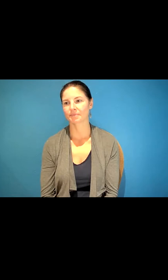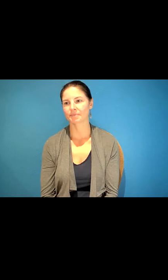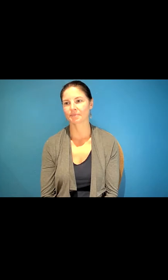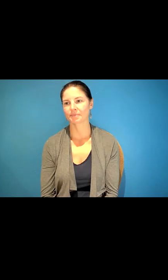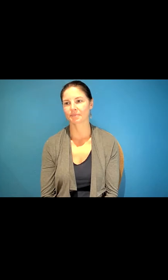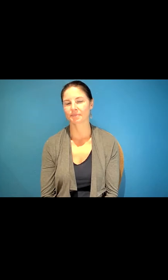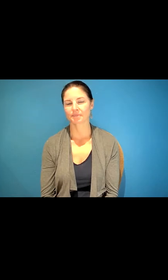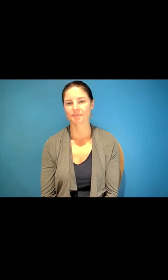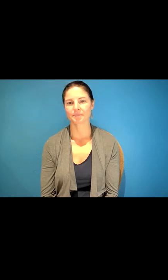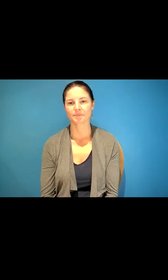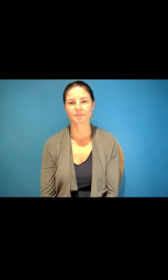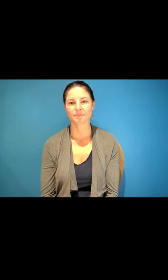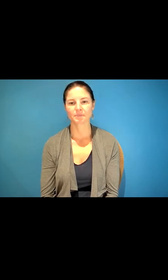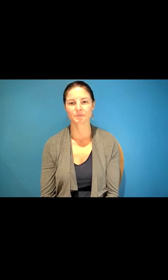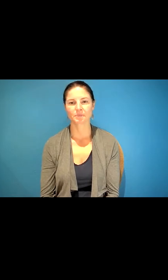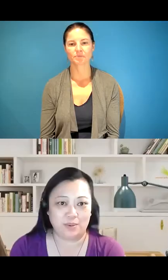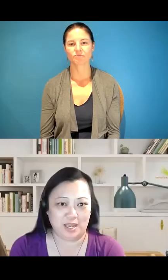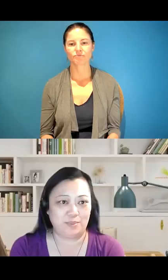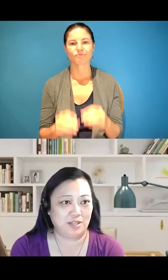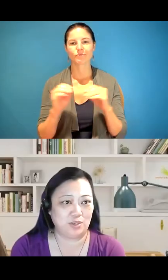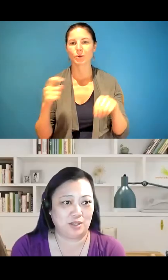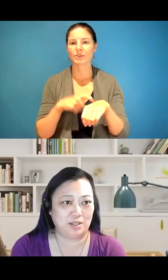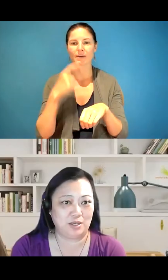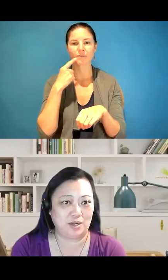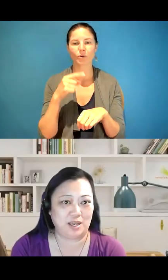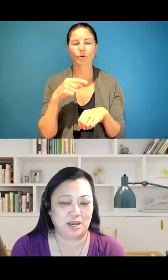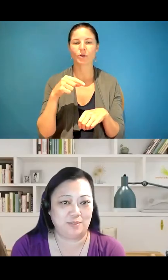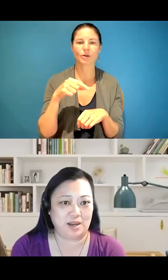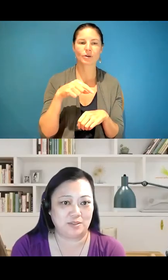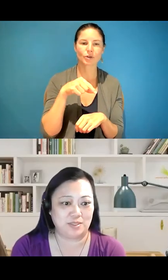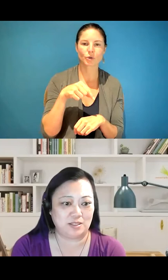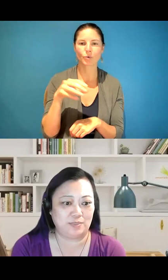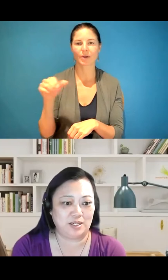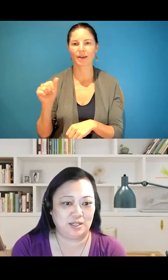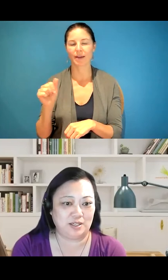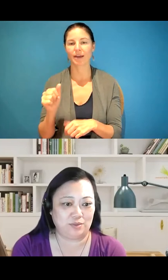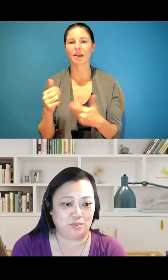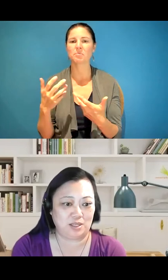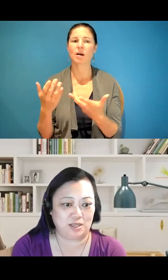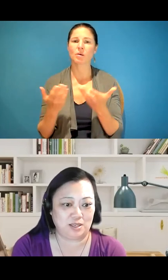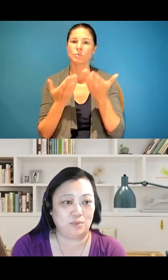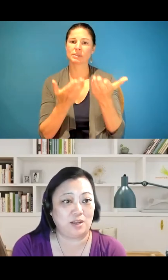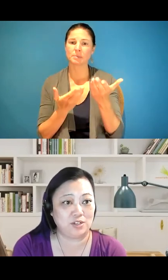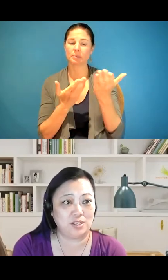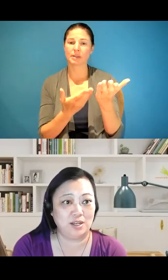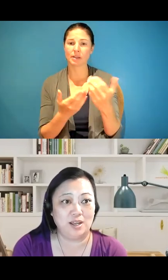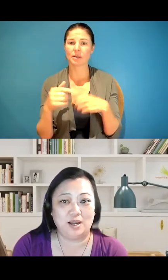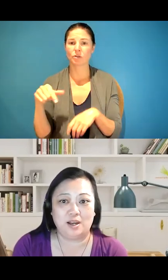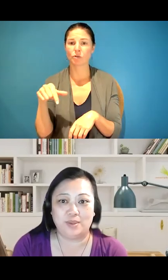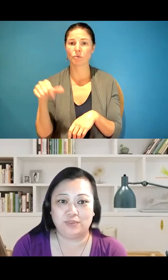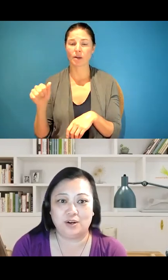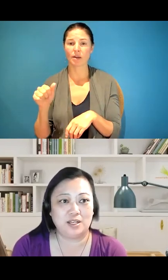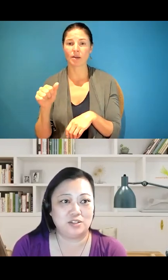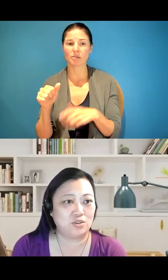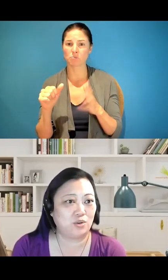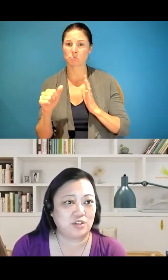Unfortunately, we don't have any time for Q&A, but we have been answering a lot of the Q&A that has been submitted through the Q&A function.